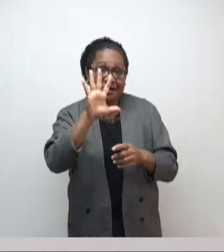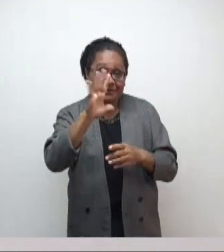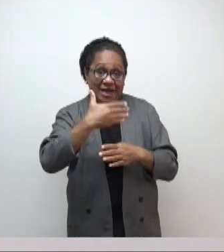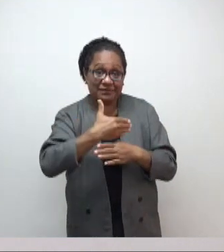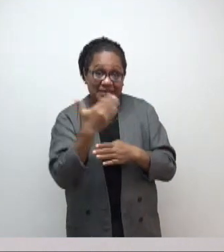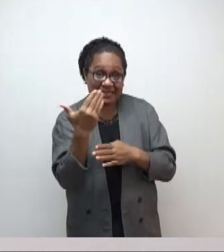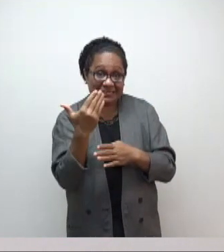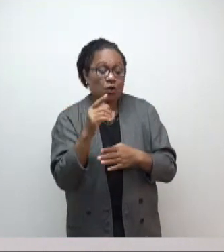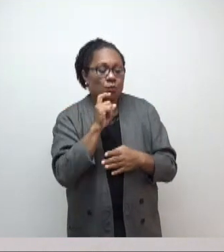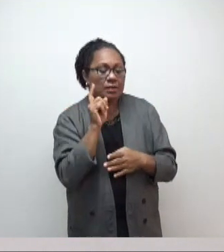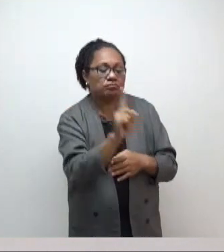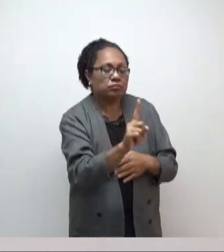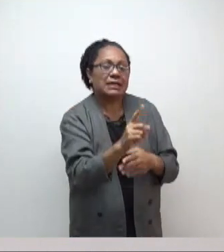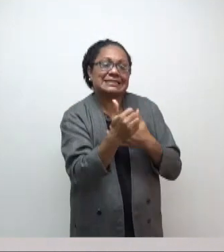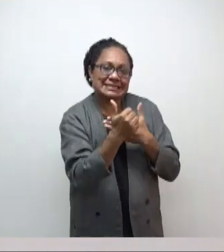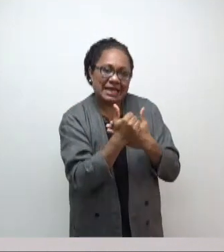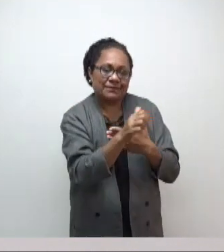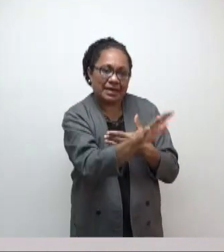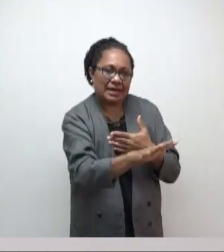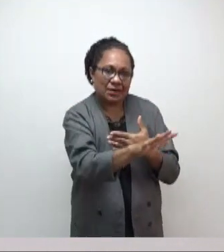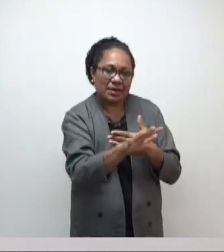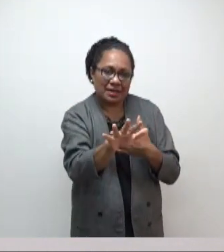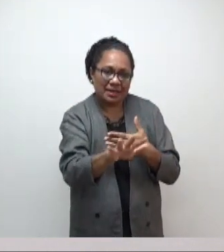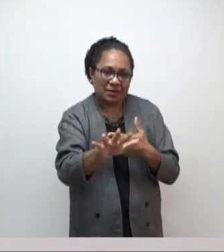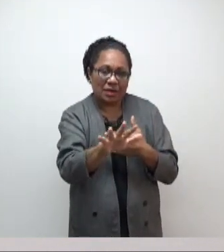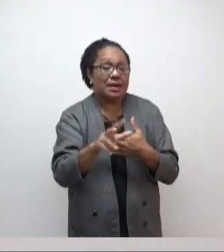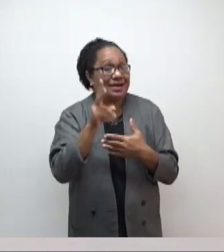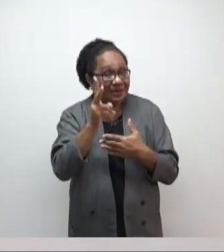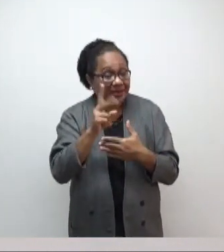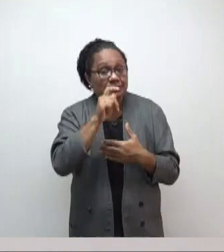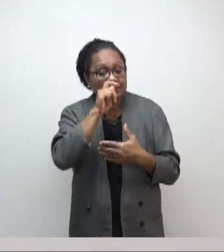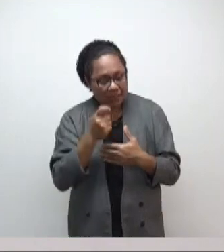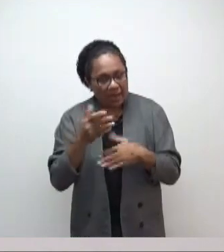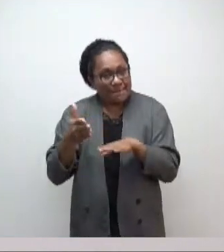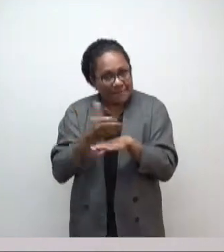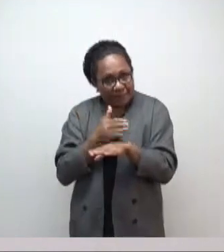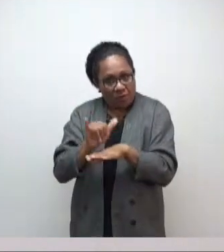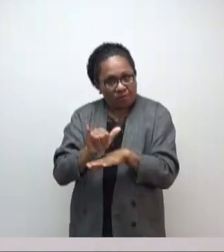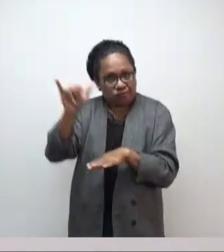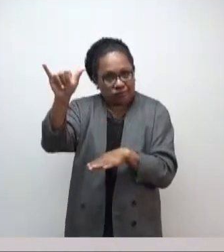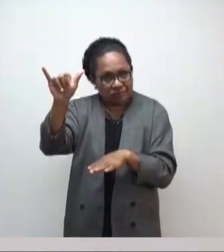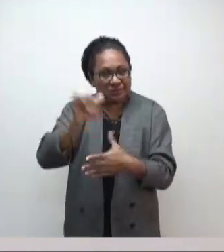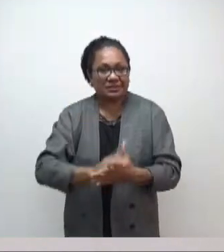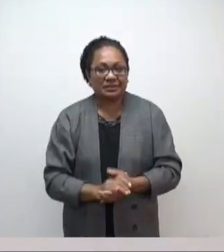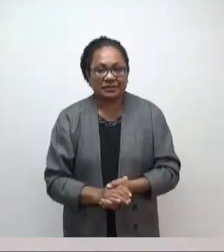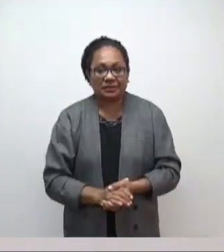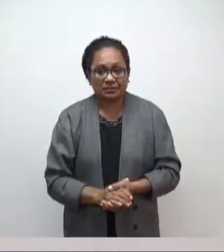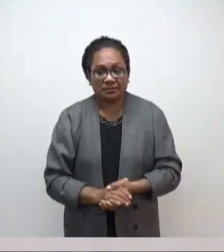travel safe area and clearing another negative COVID-19 test result.